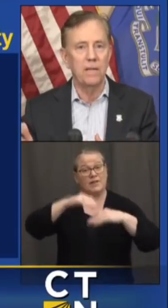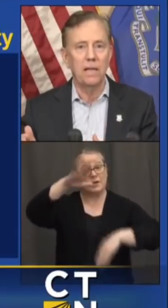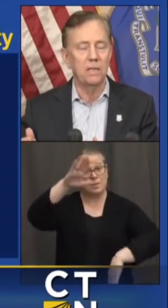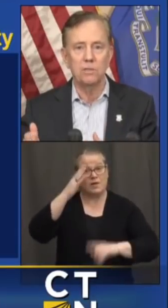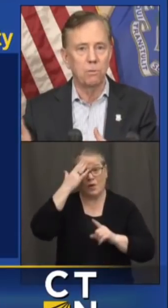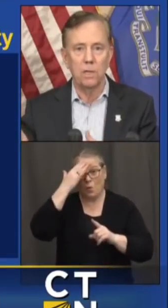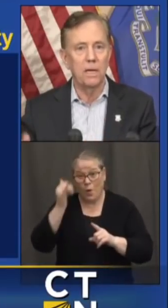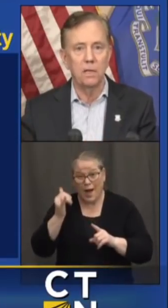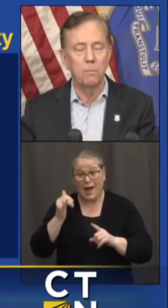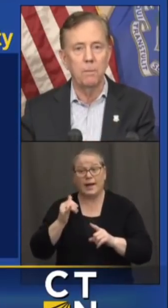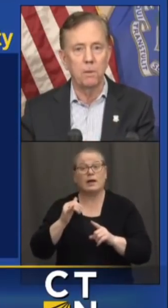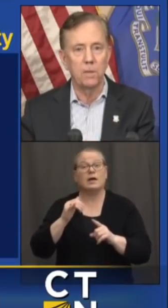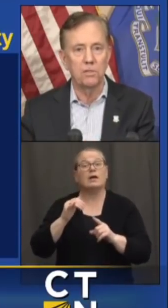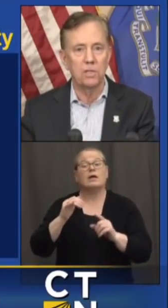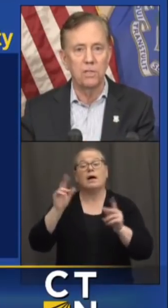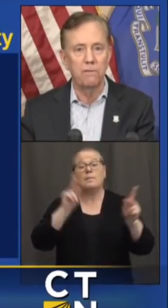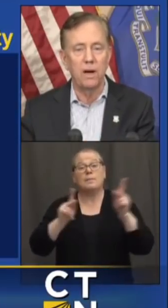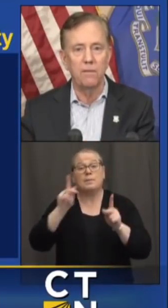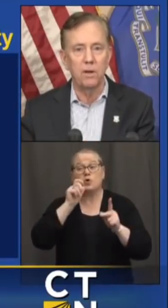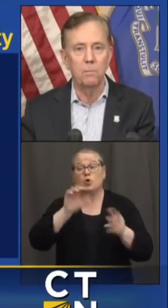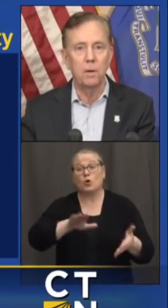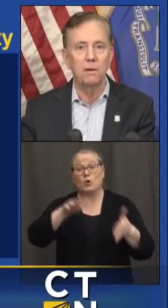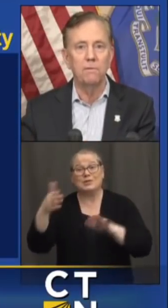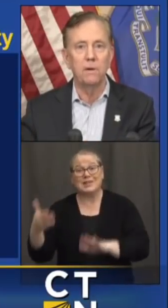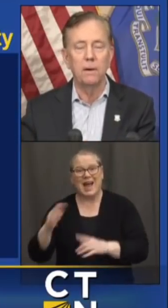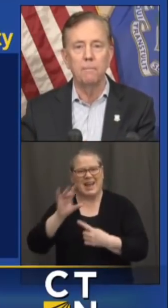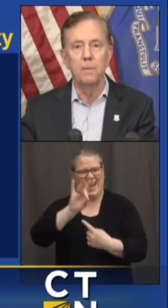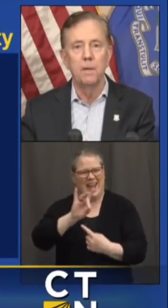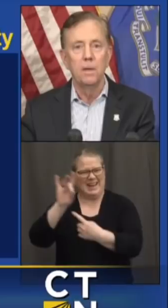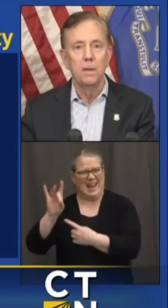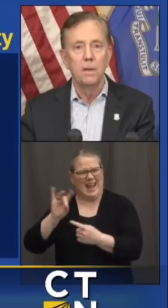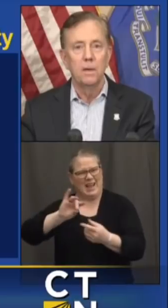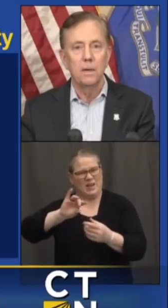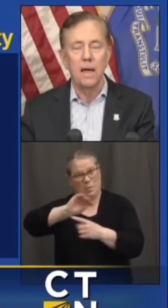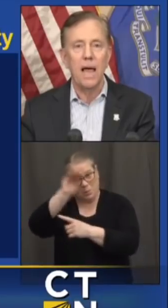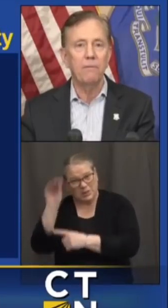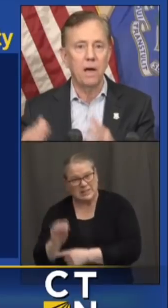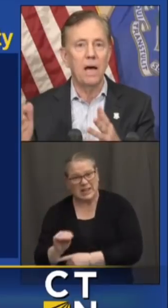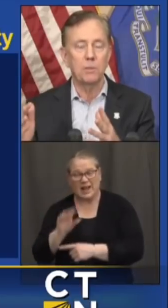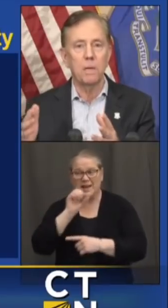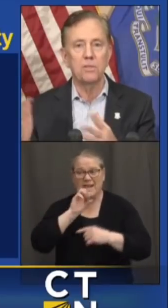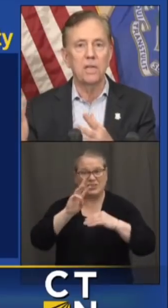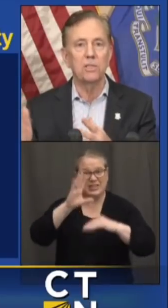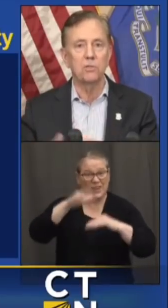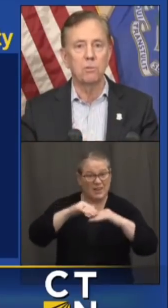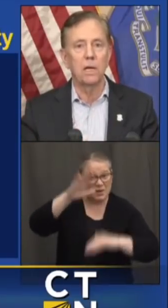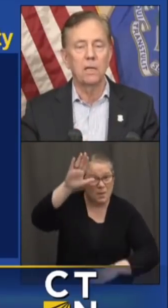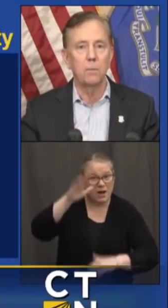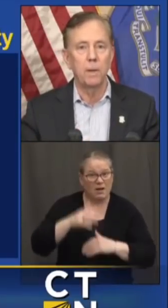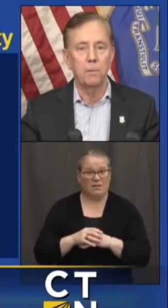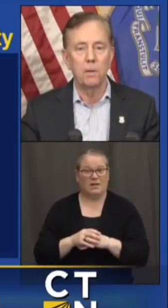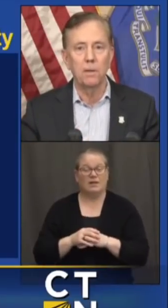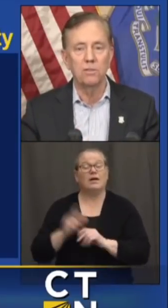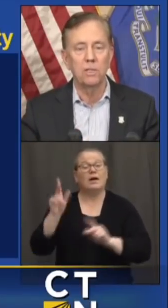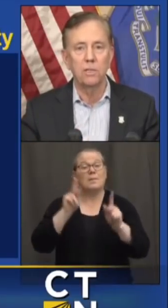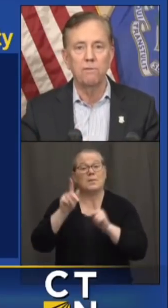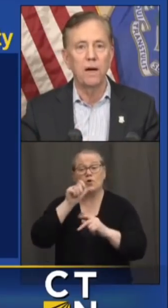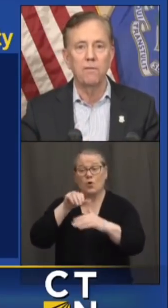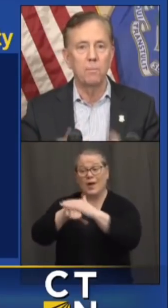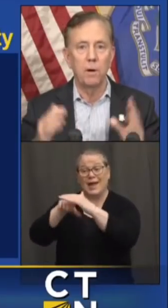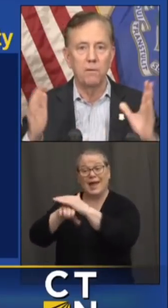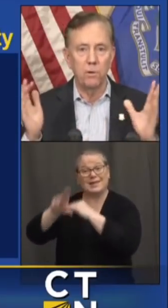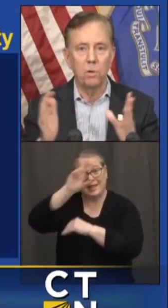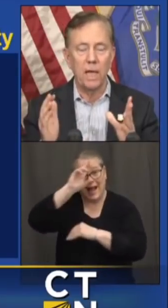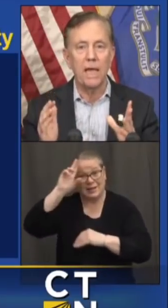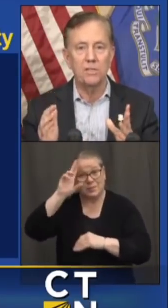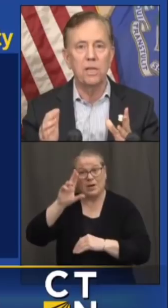of the fatalities were related to people 65 and above. Half the hospitalizations related to people 65